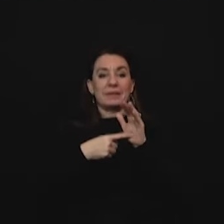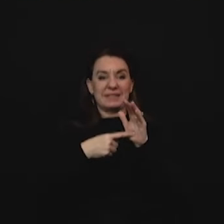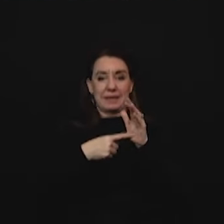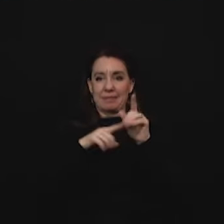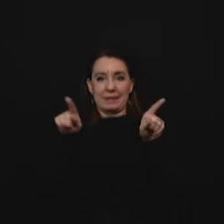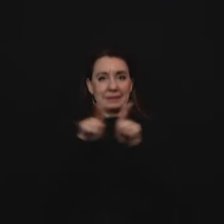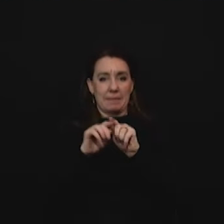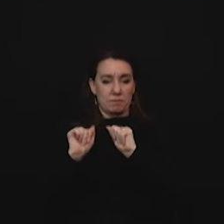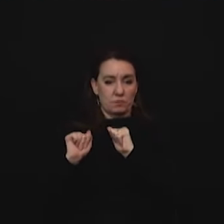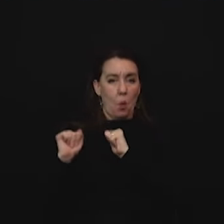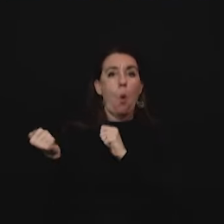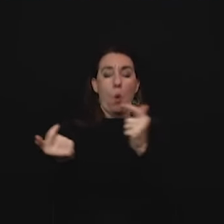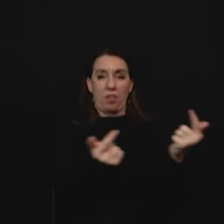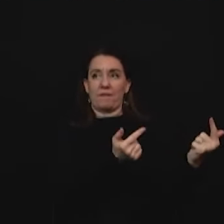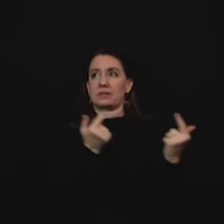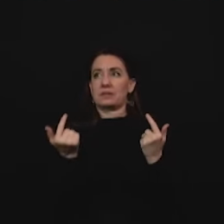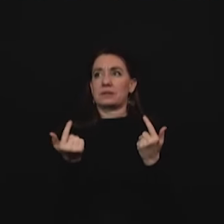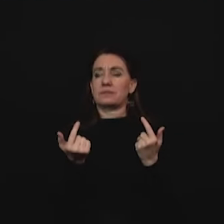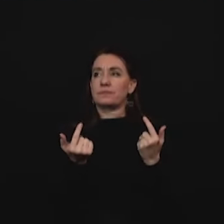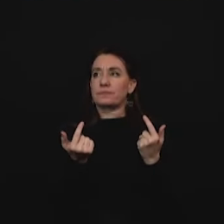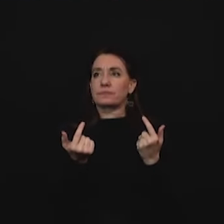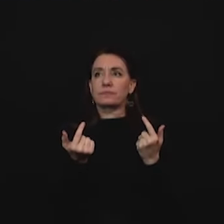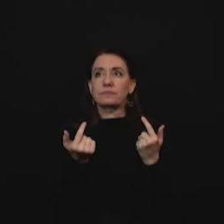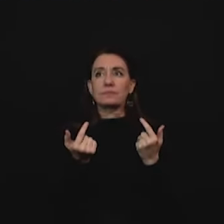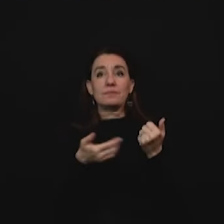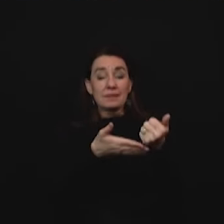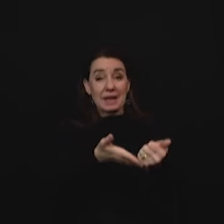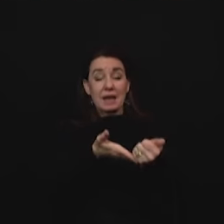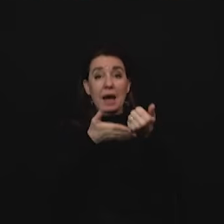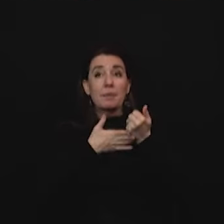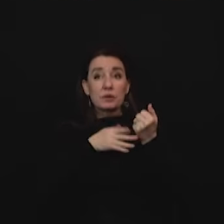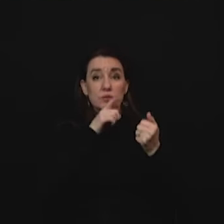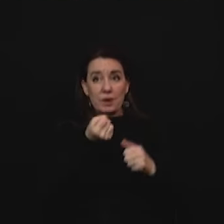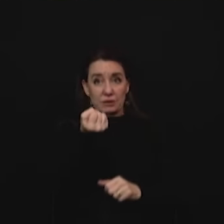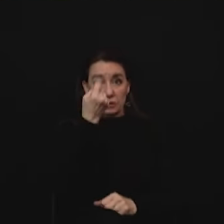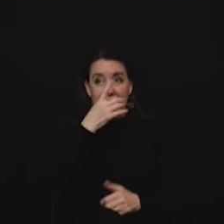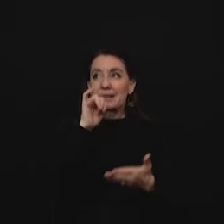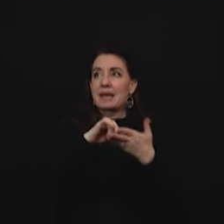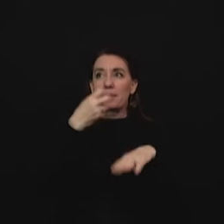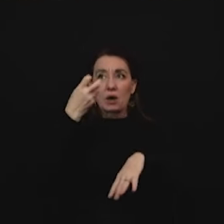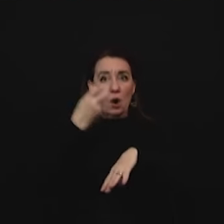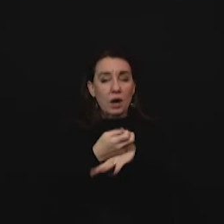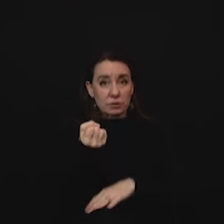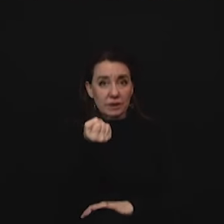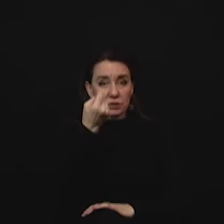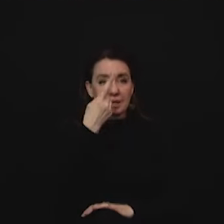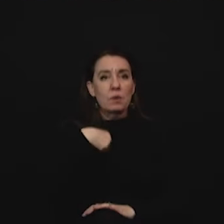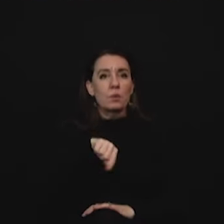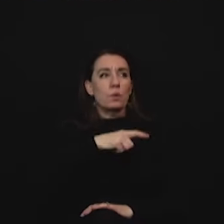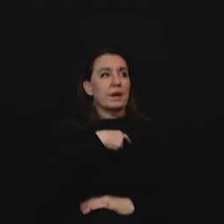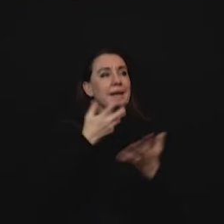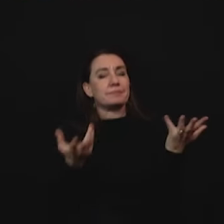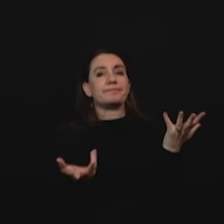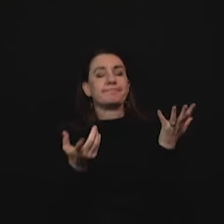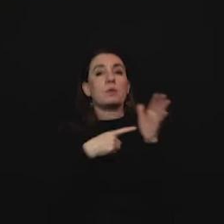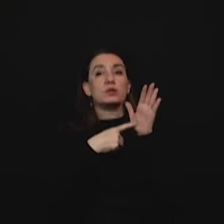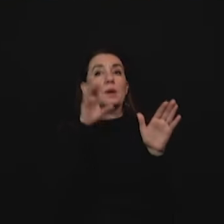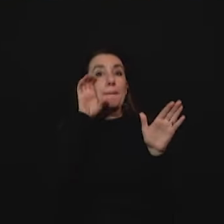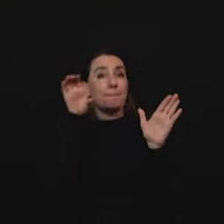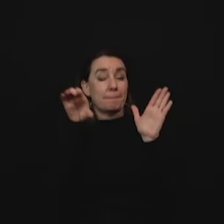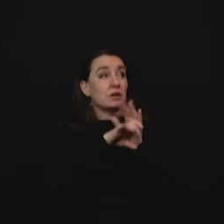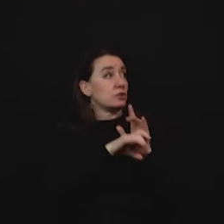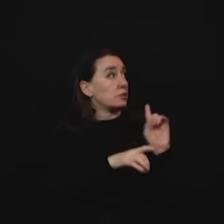us. Okay. And to help us understand that, because sometimes that can be hard to understand, I want to show you some pictures,